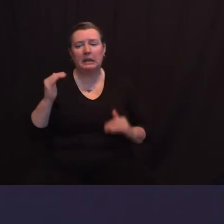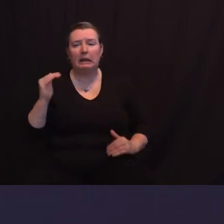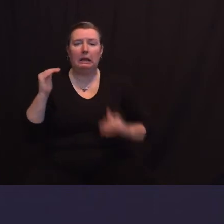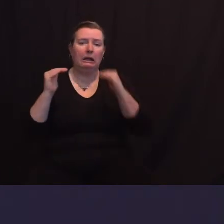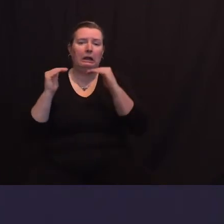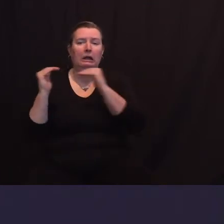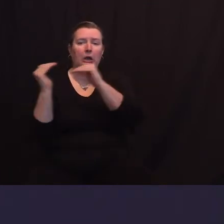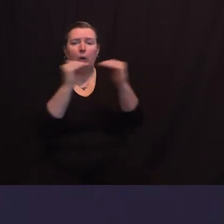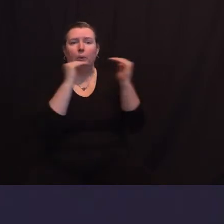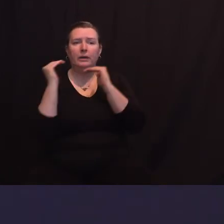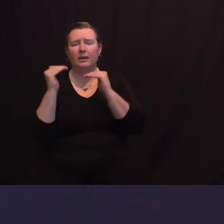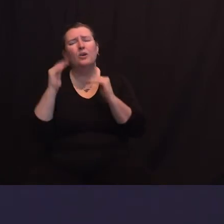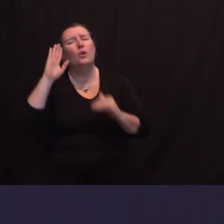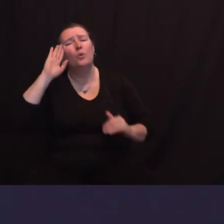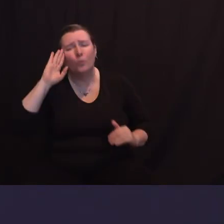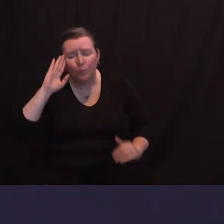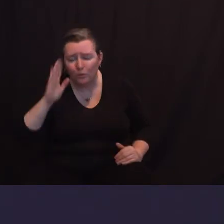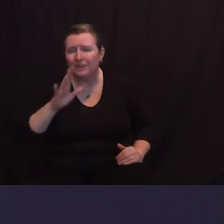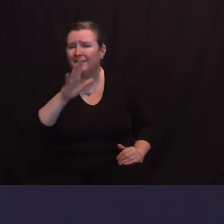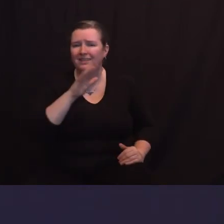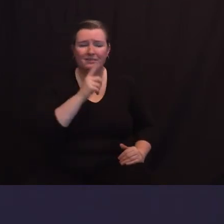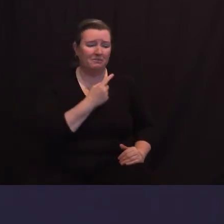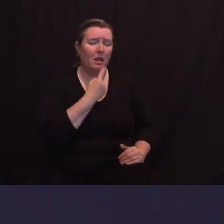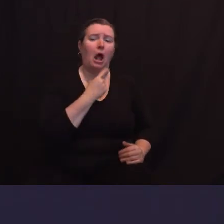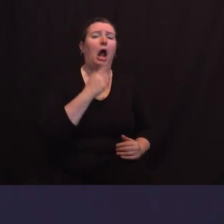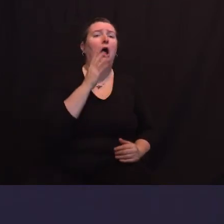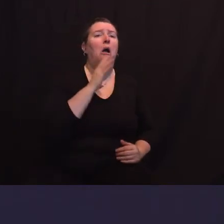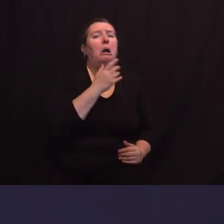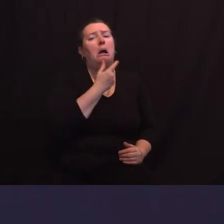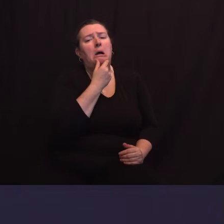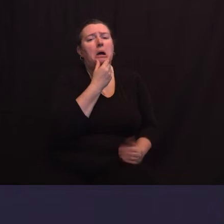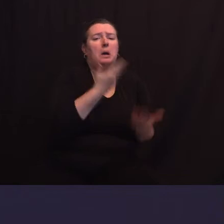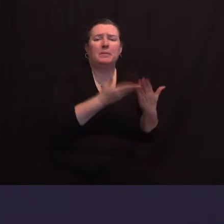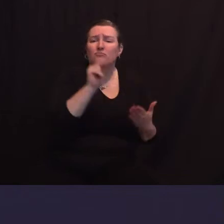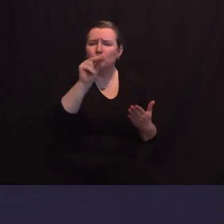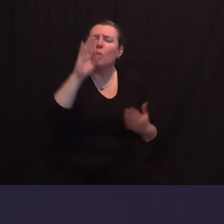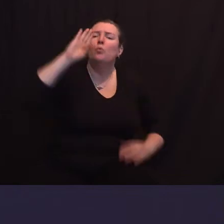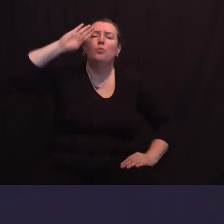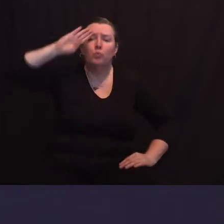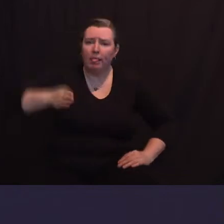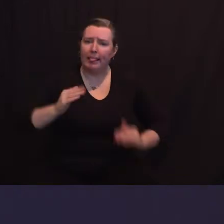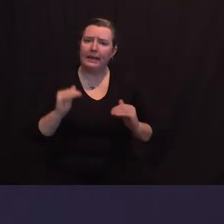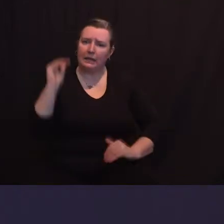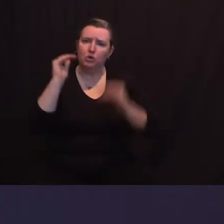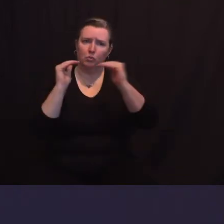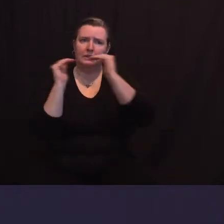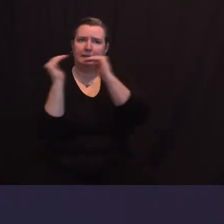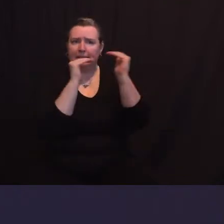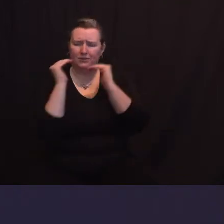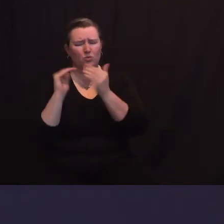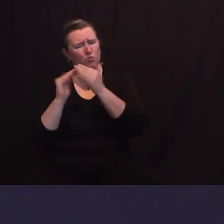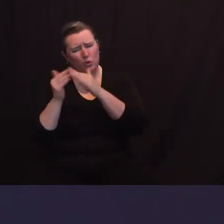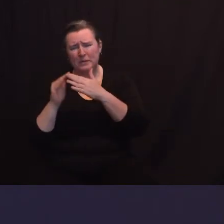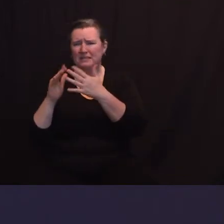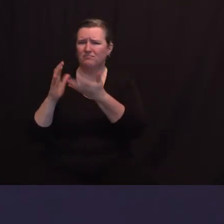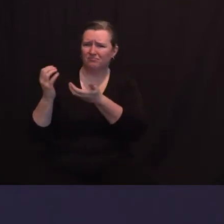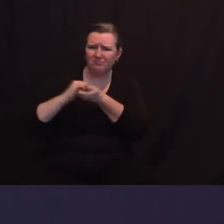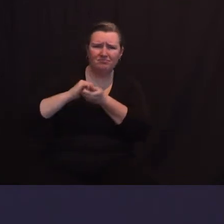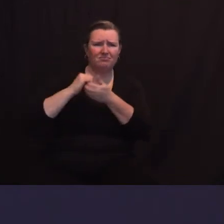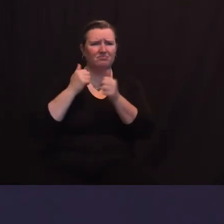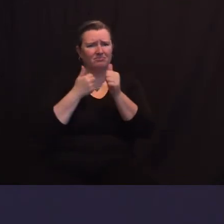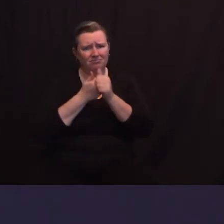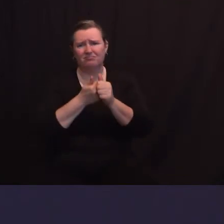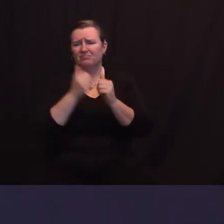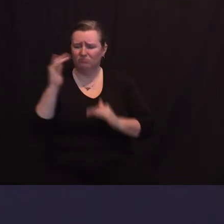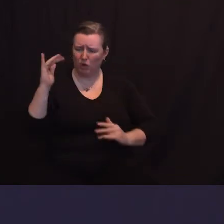the hard-to-reach elements of our urban communities over the next period of time. Not only are we aware of